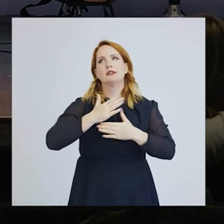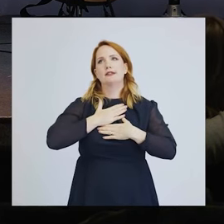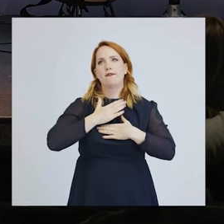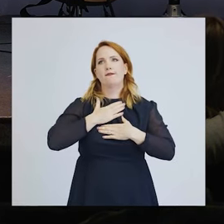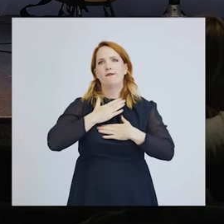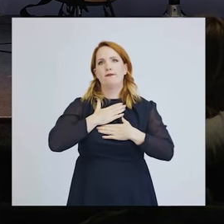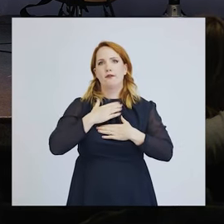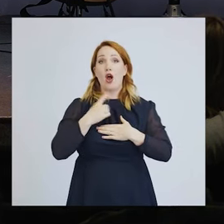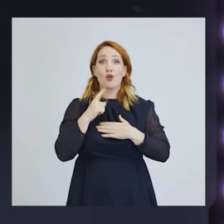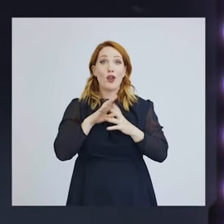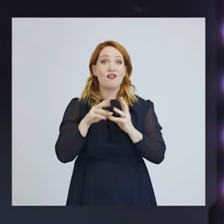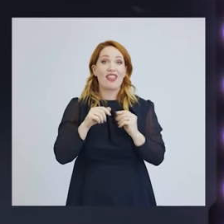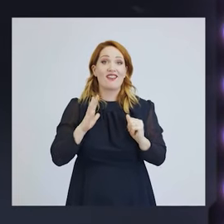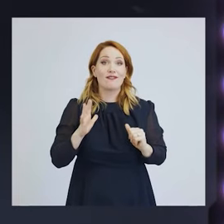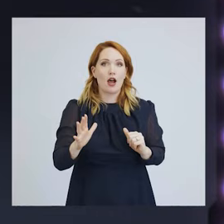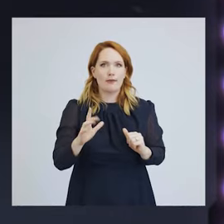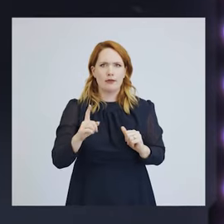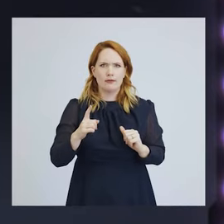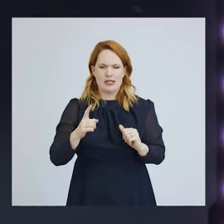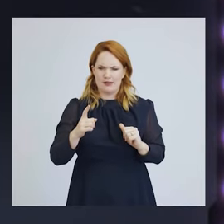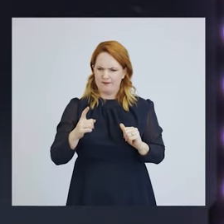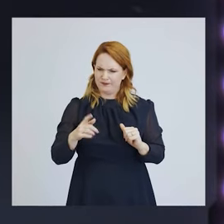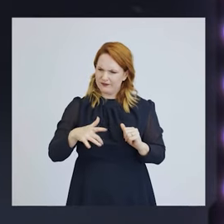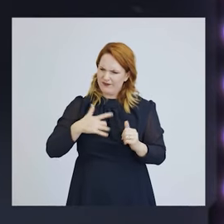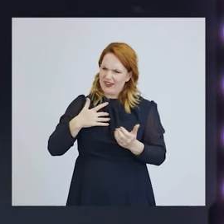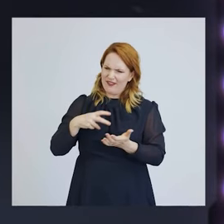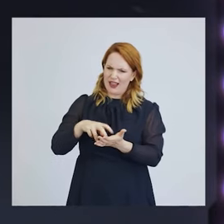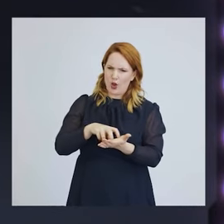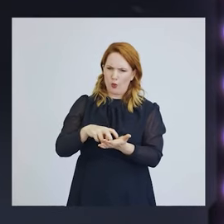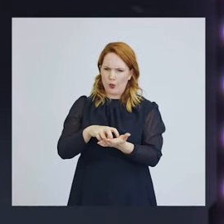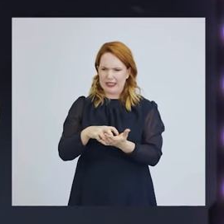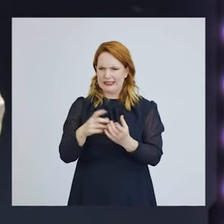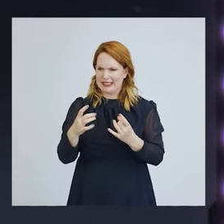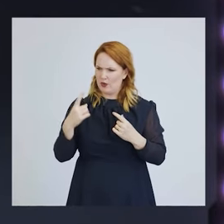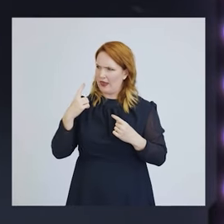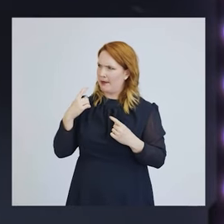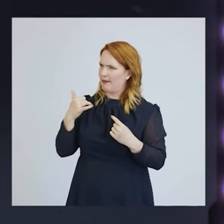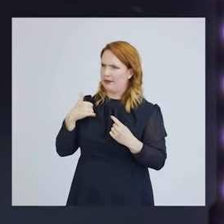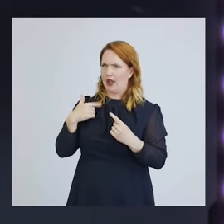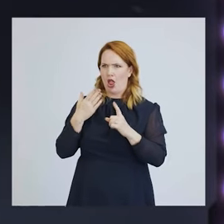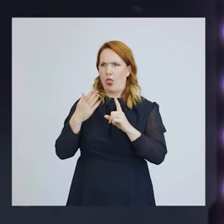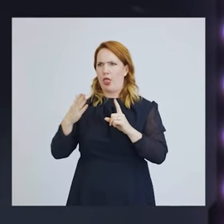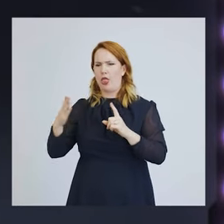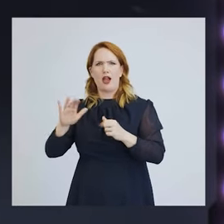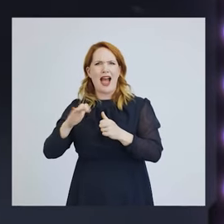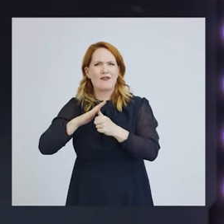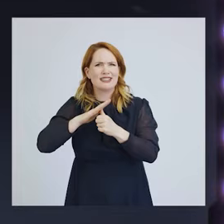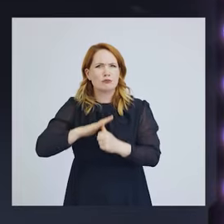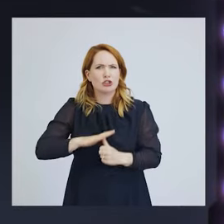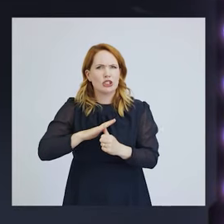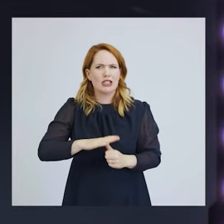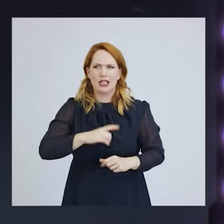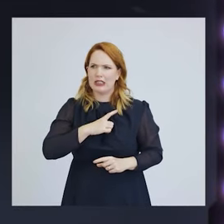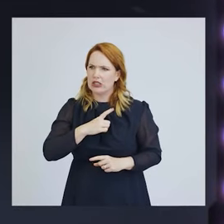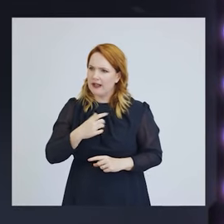that went wrong. But she came out safely and I thought everything would be fine. But I started to become really weak and I started to